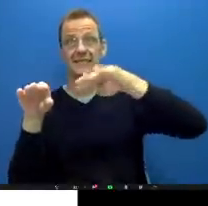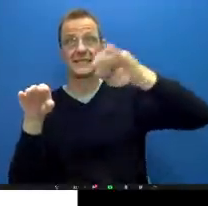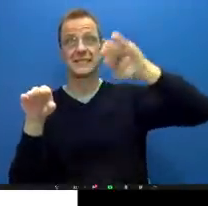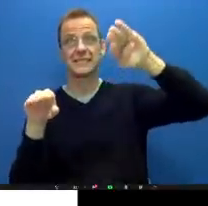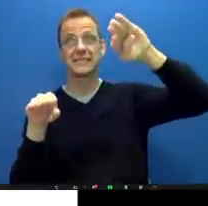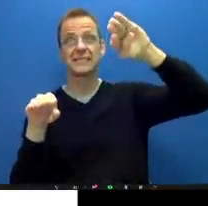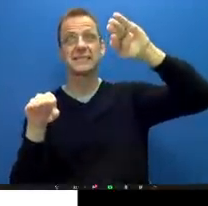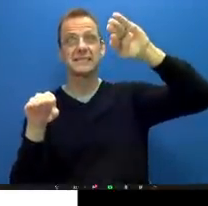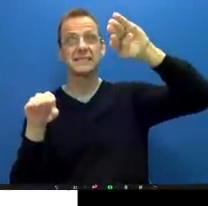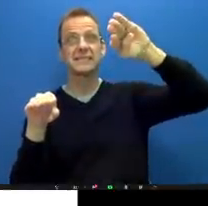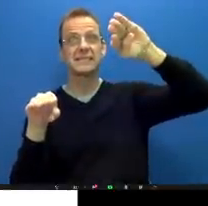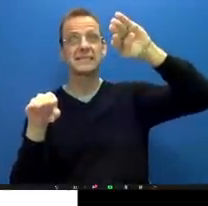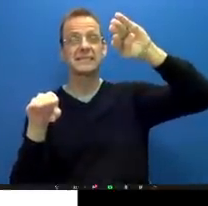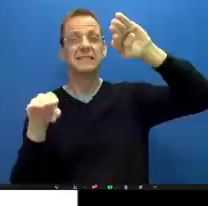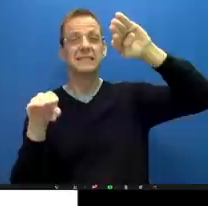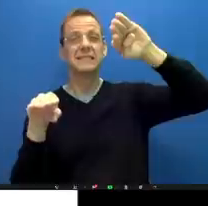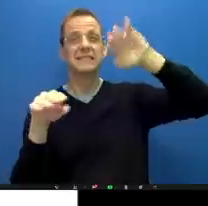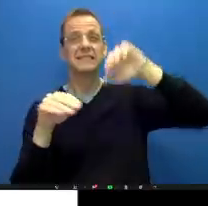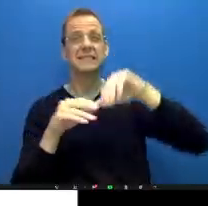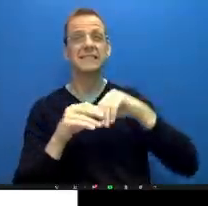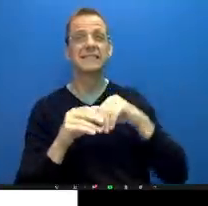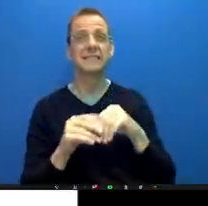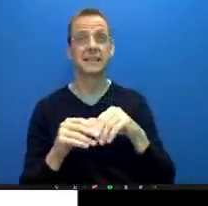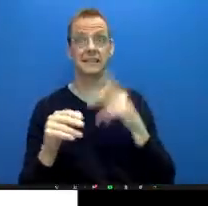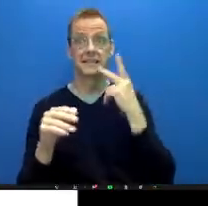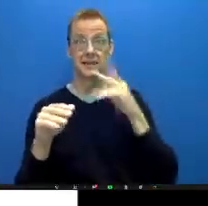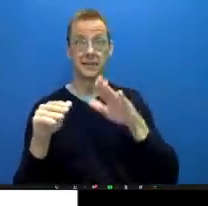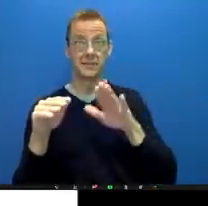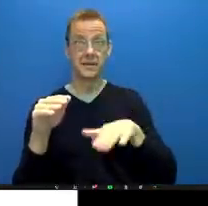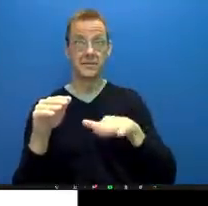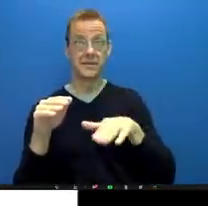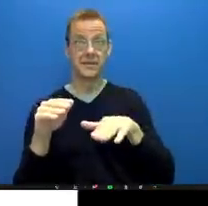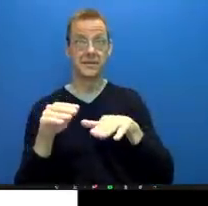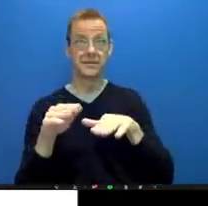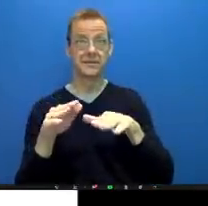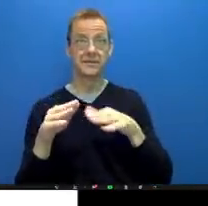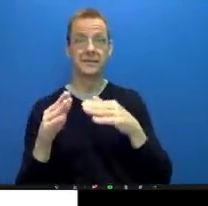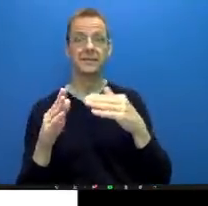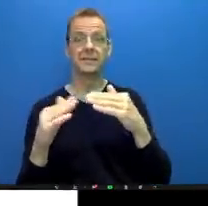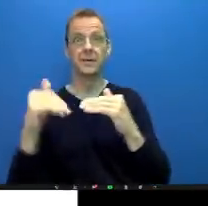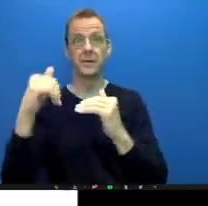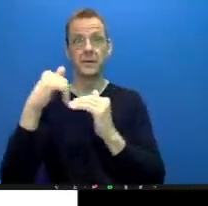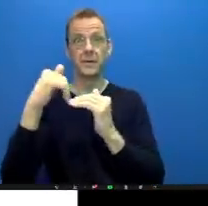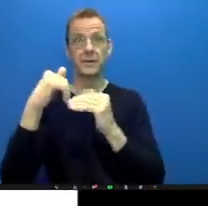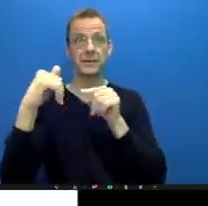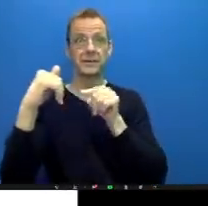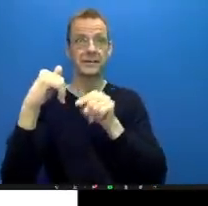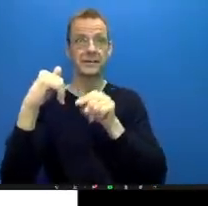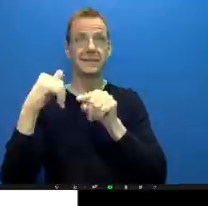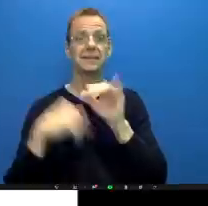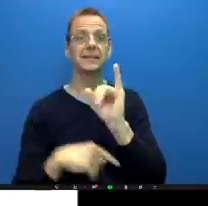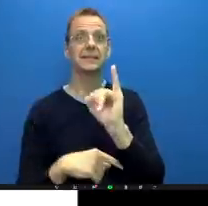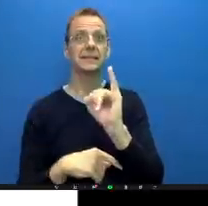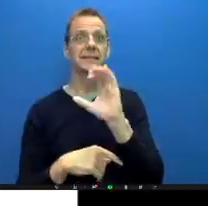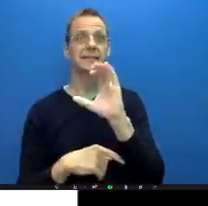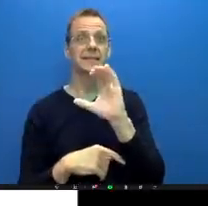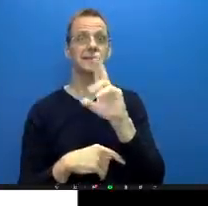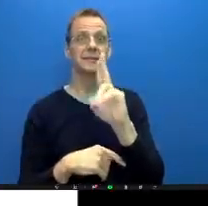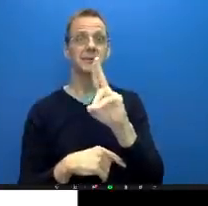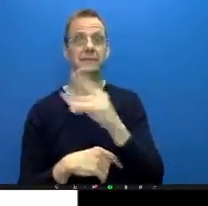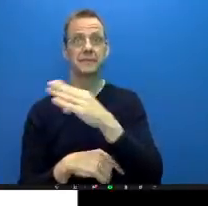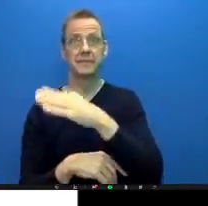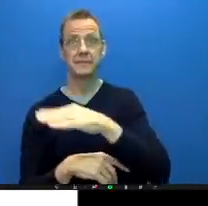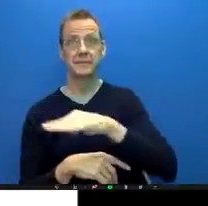ICU, which will also continue to go up if no measures are taken. Next slide.